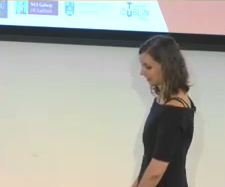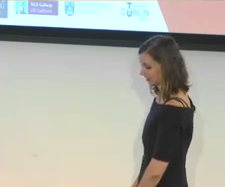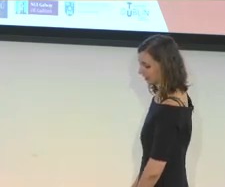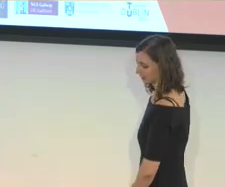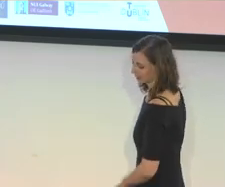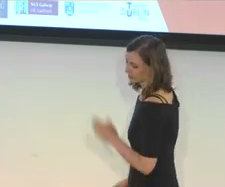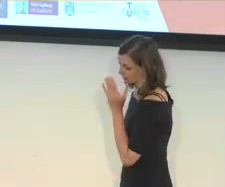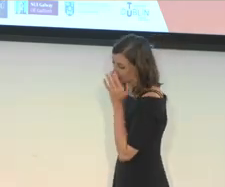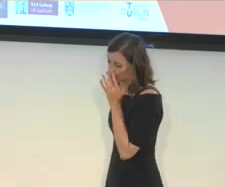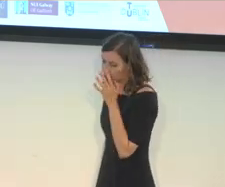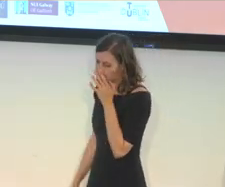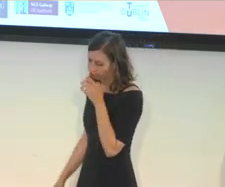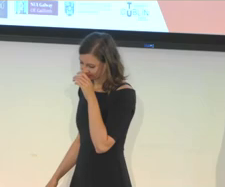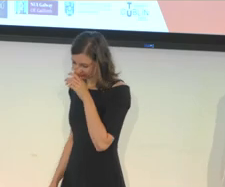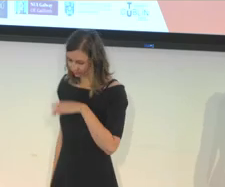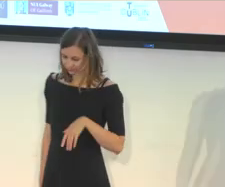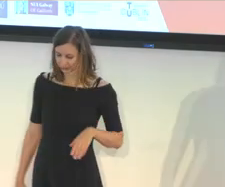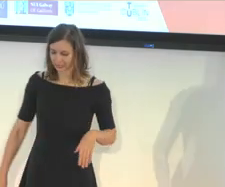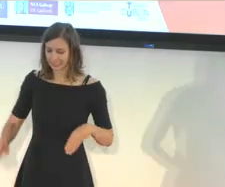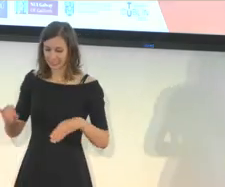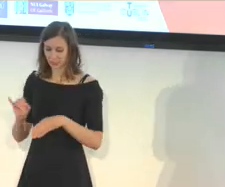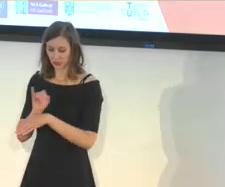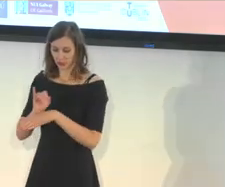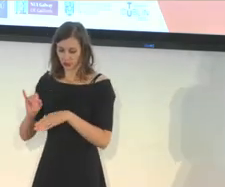it is expected to grow at